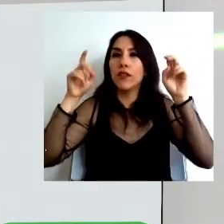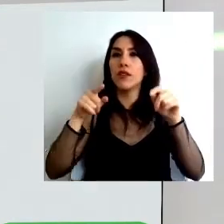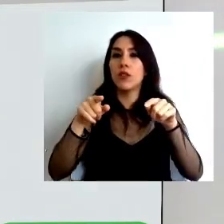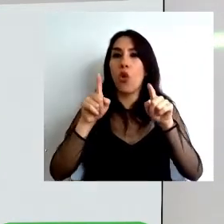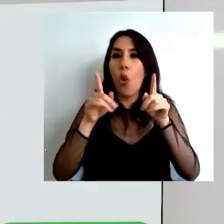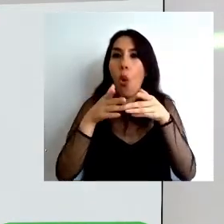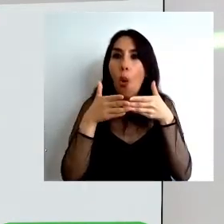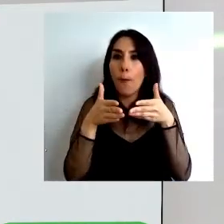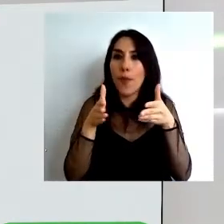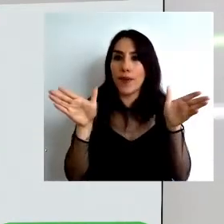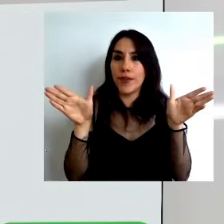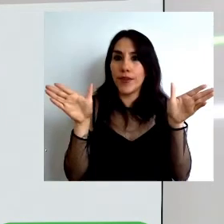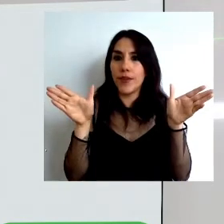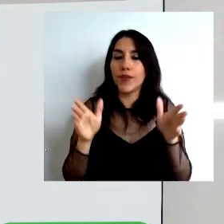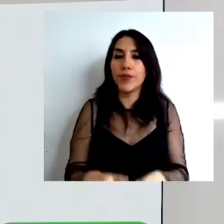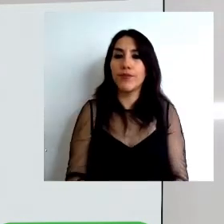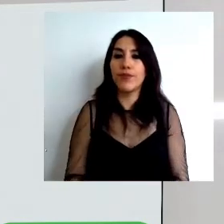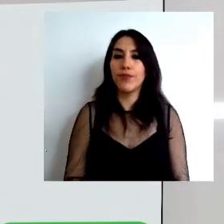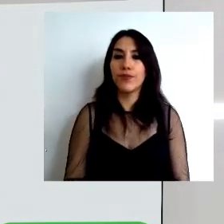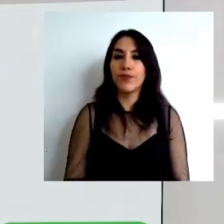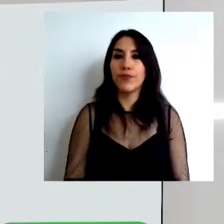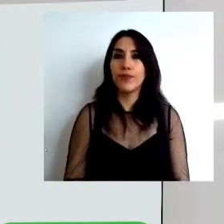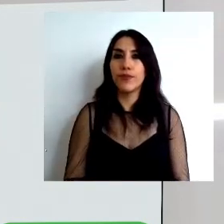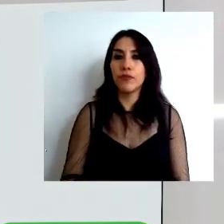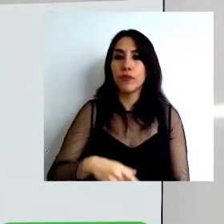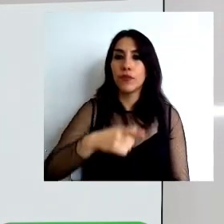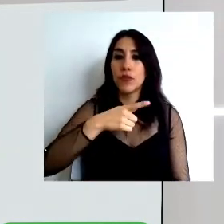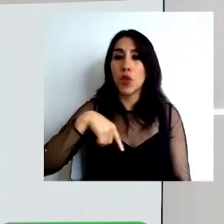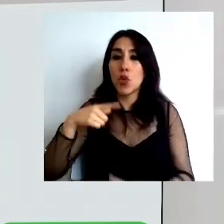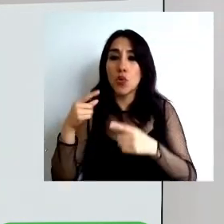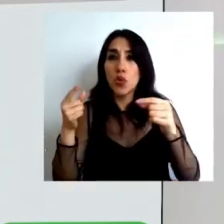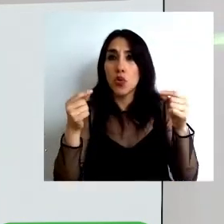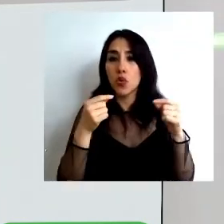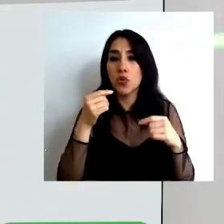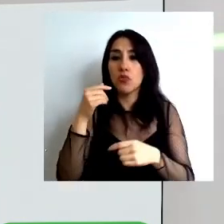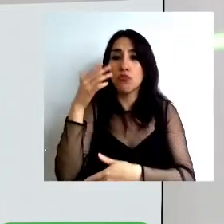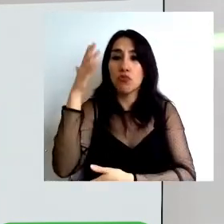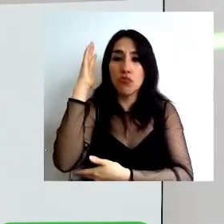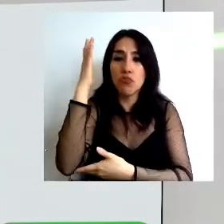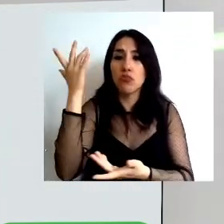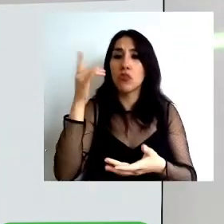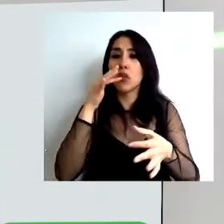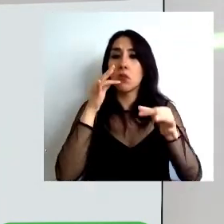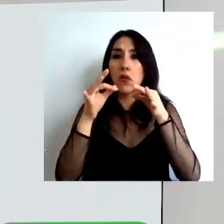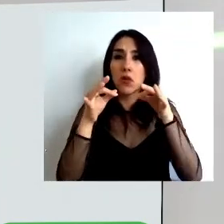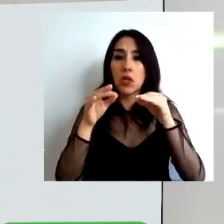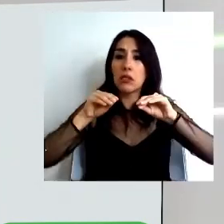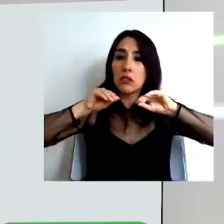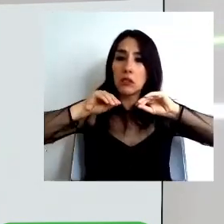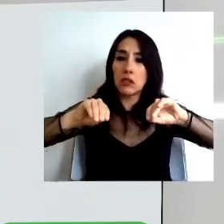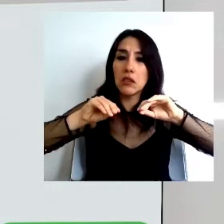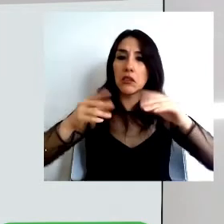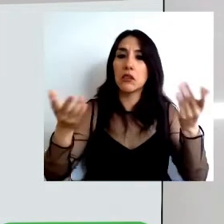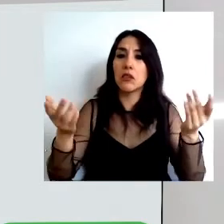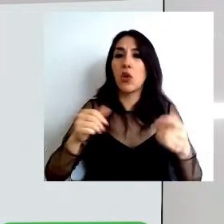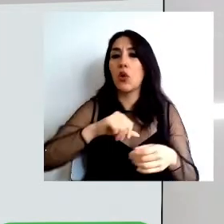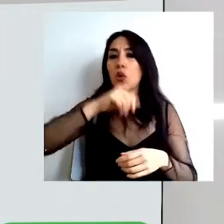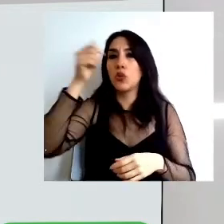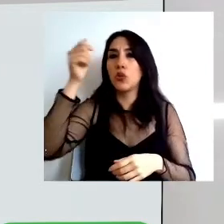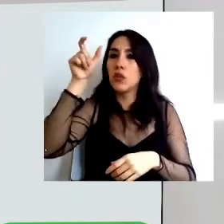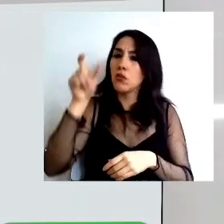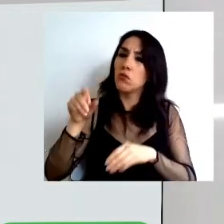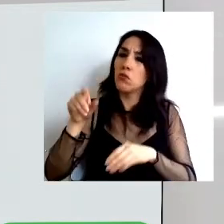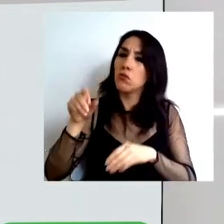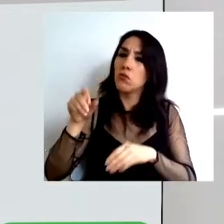others to deliver your mission with them in a lighter way. These are less